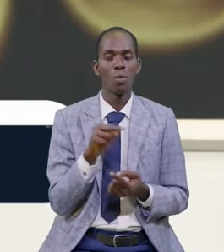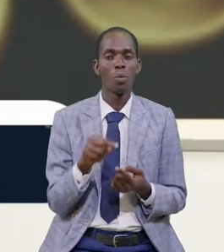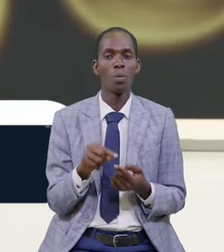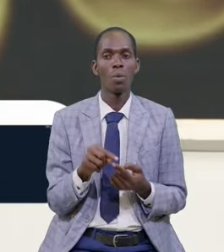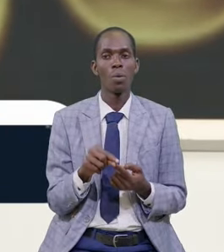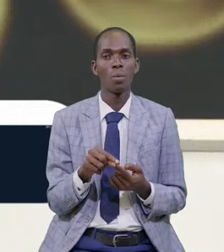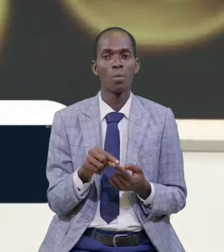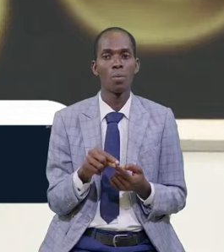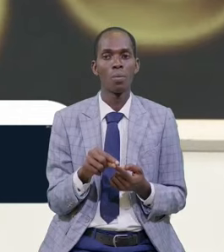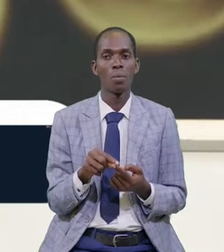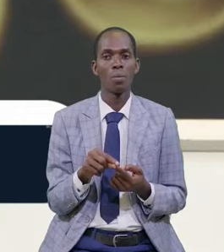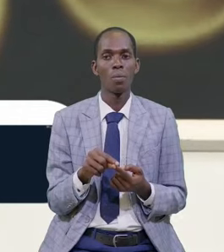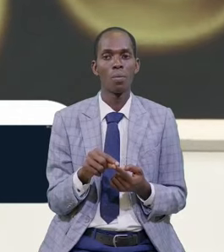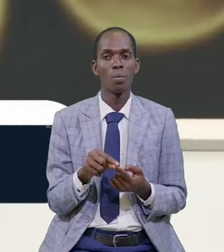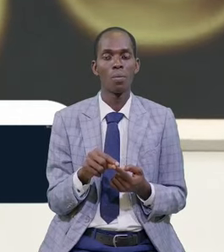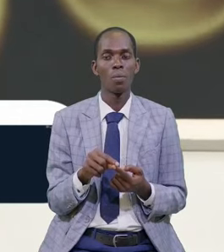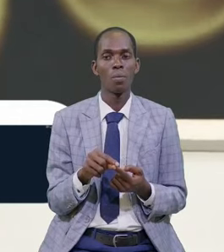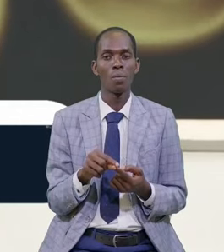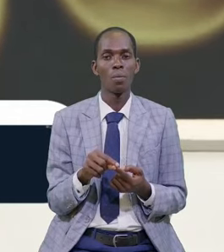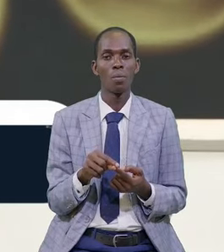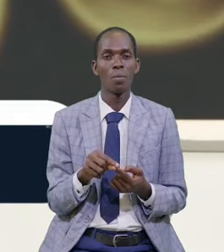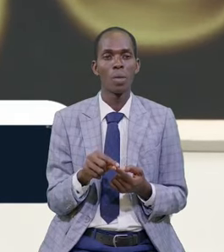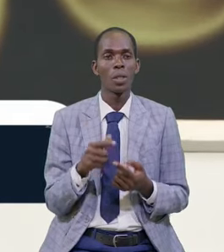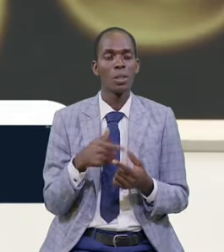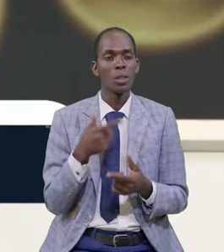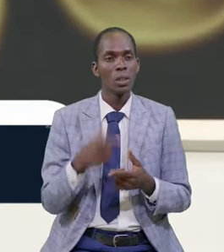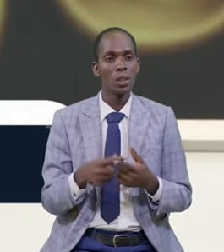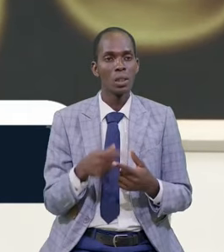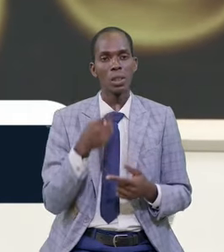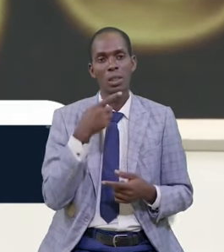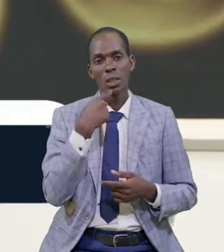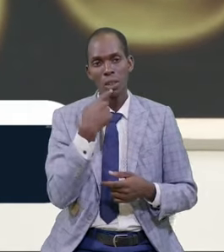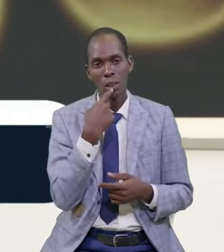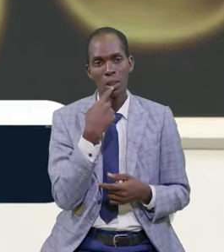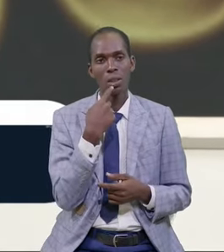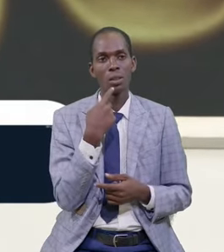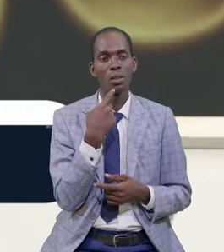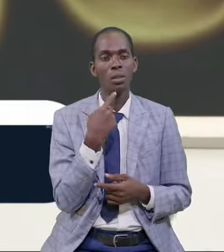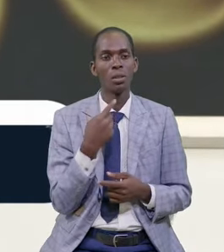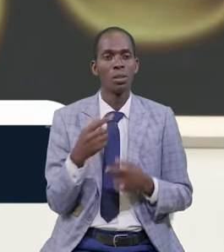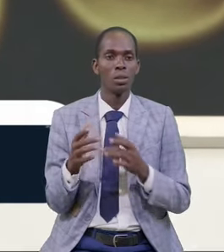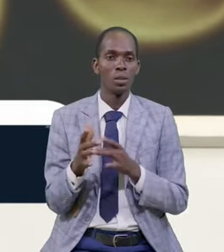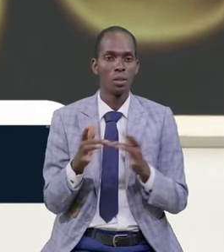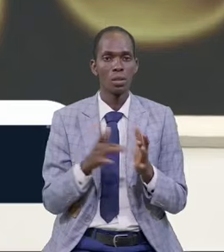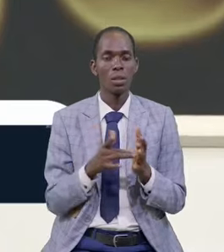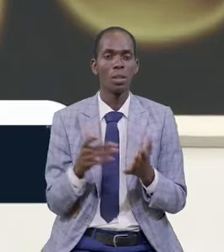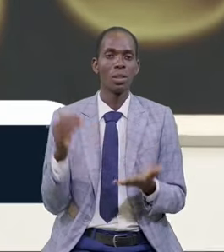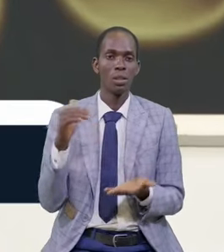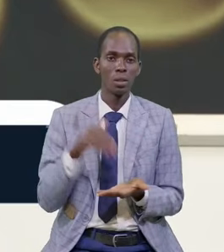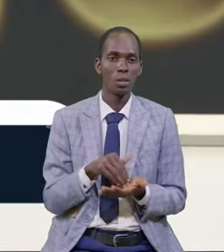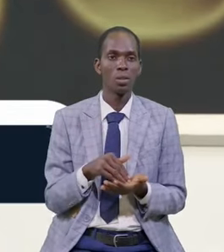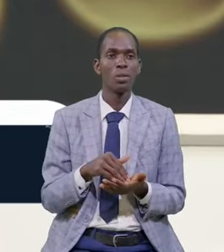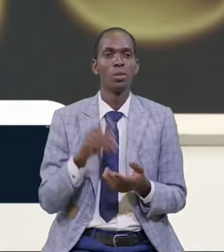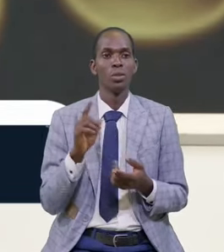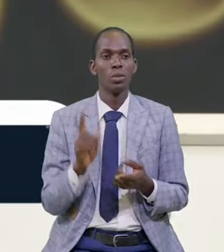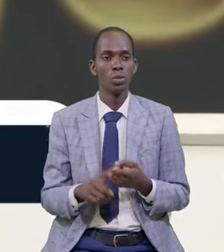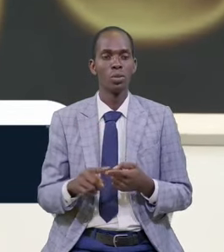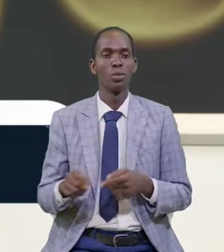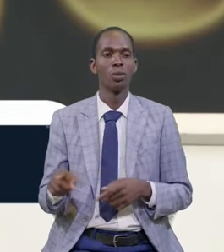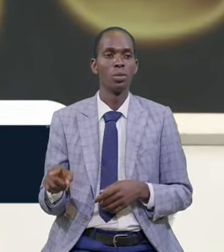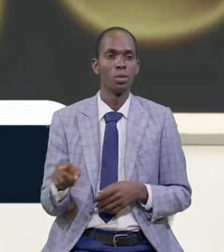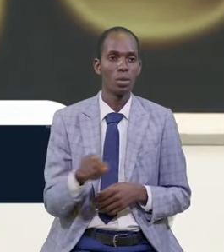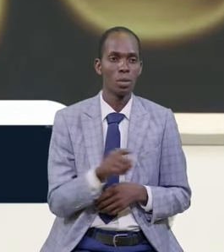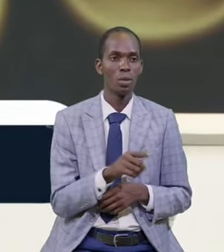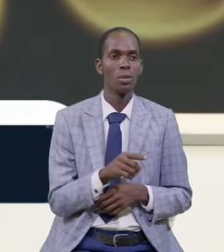when then speak he Jesus again unto them